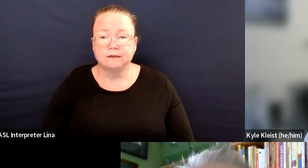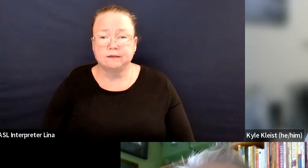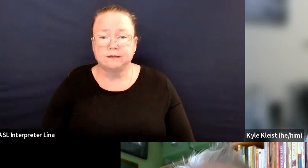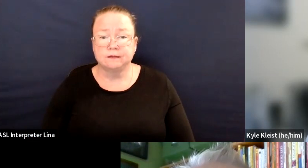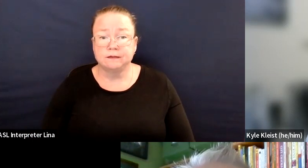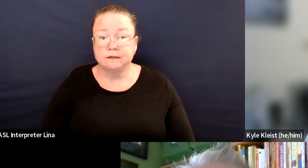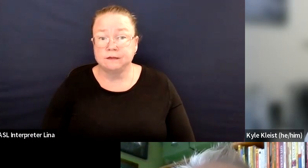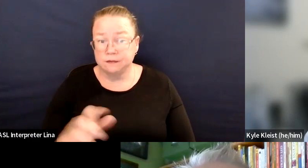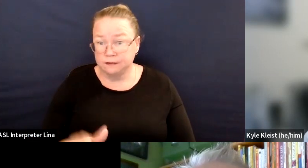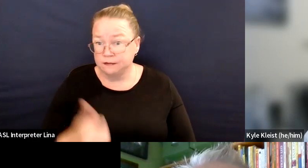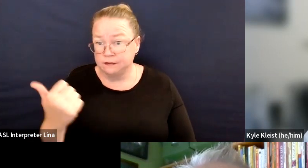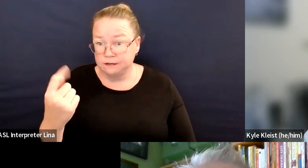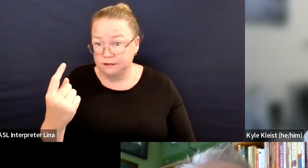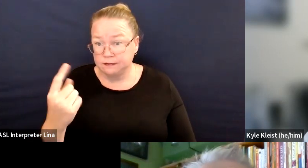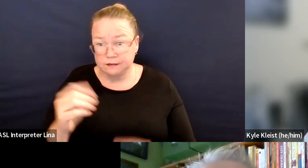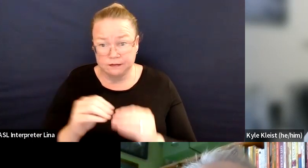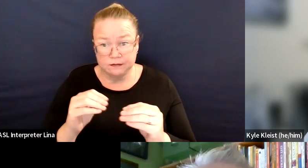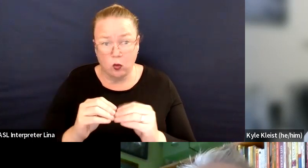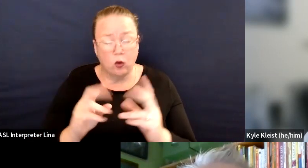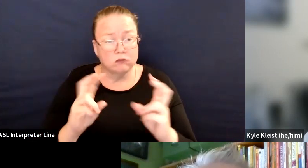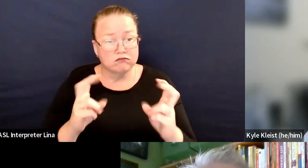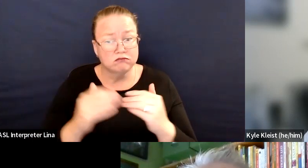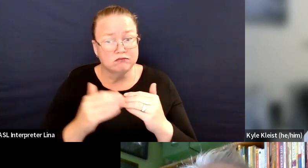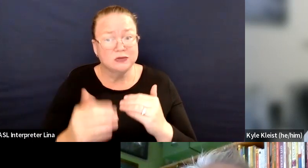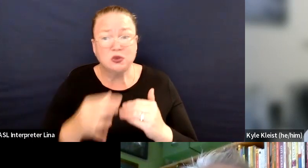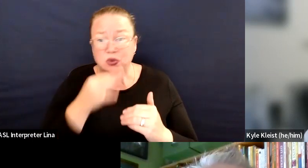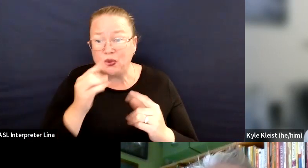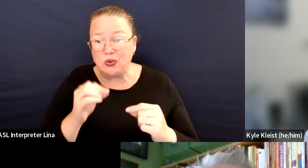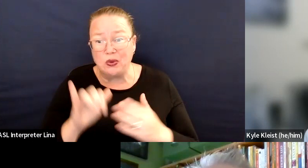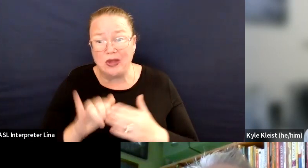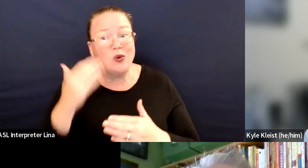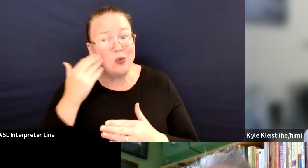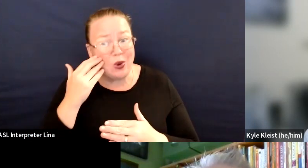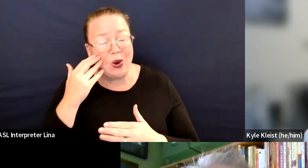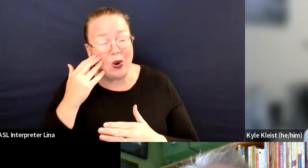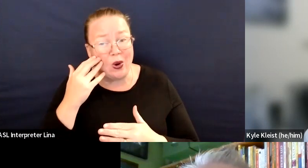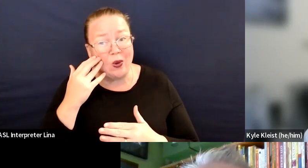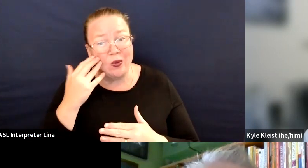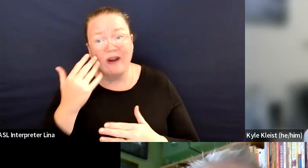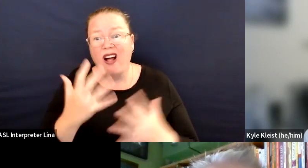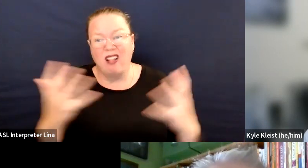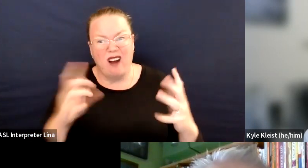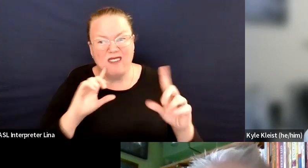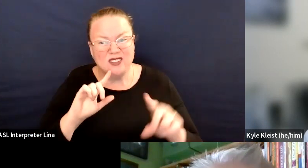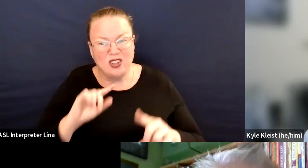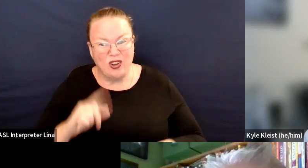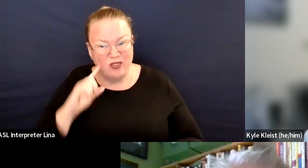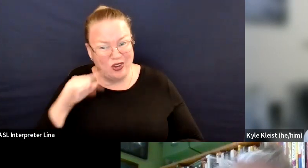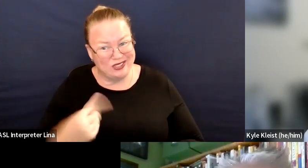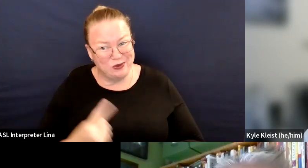Anybody coming in, or shall we move on to another topic? Because as soon as we do that, you know that then people will have a great number of answers for this